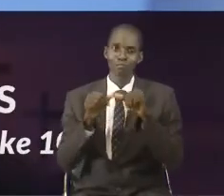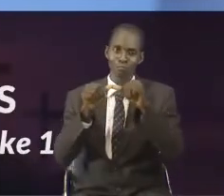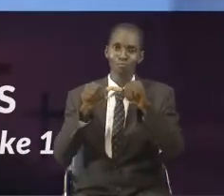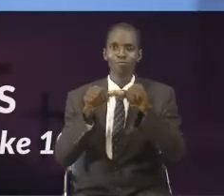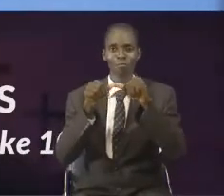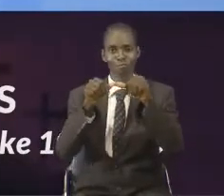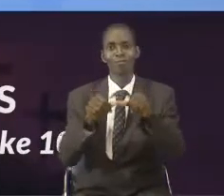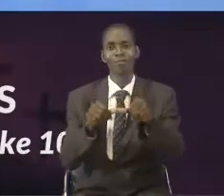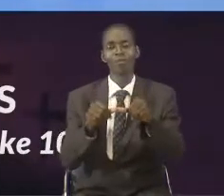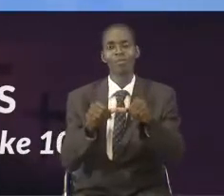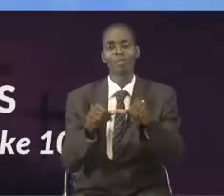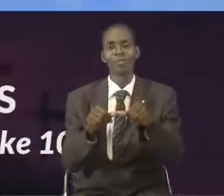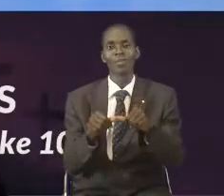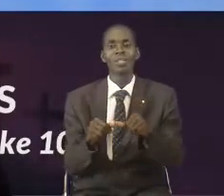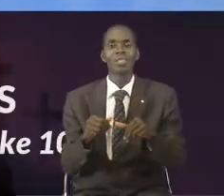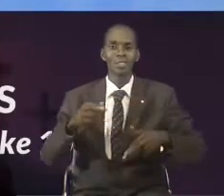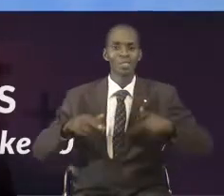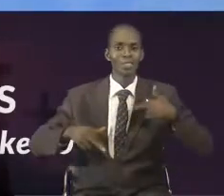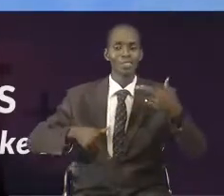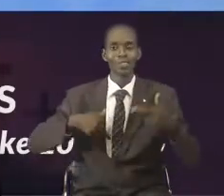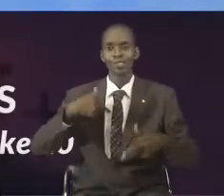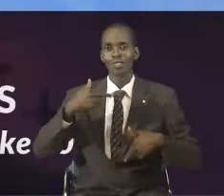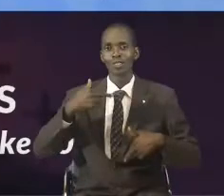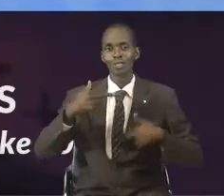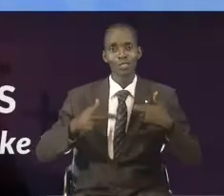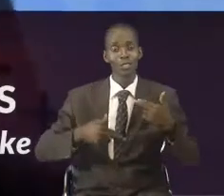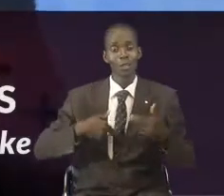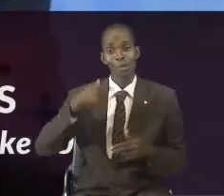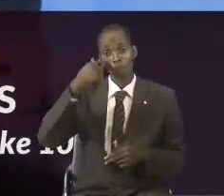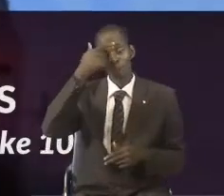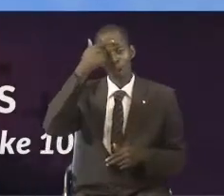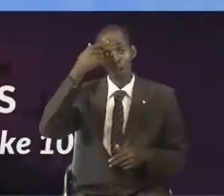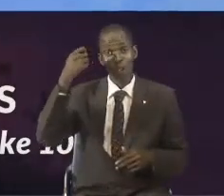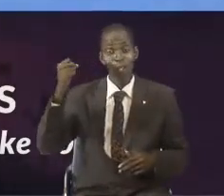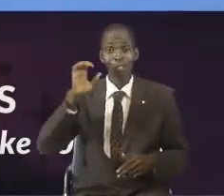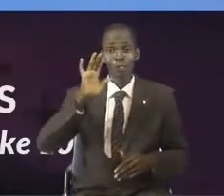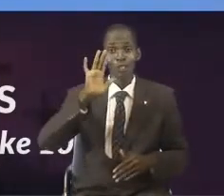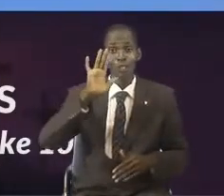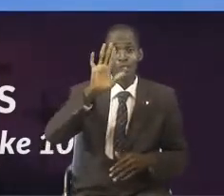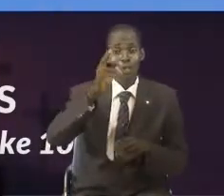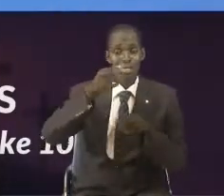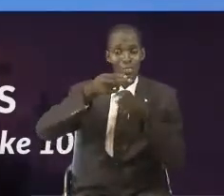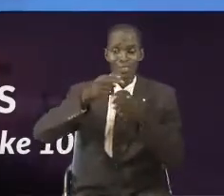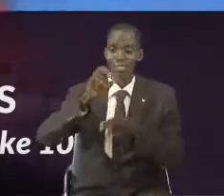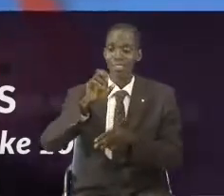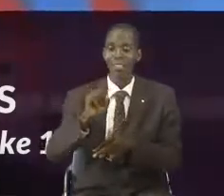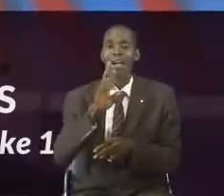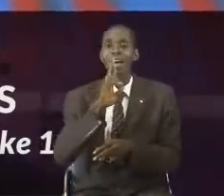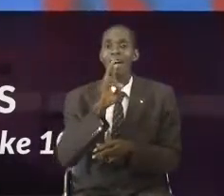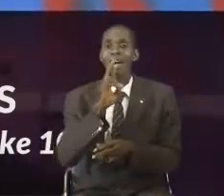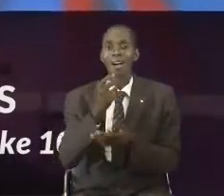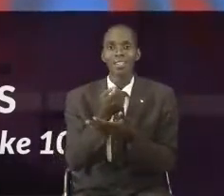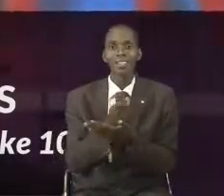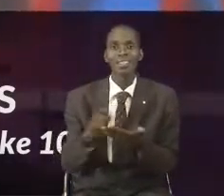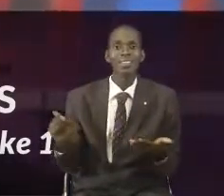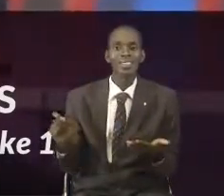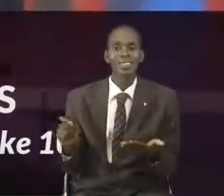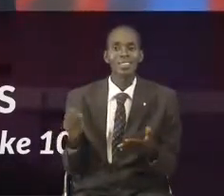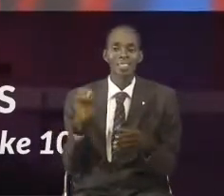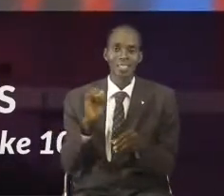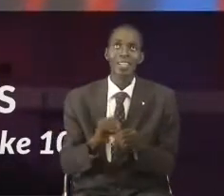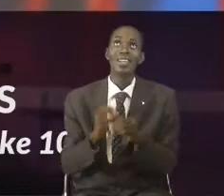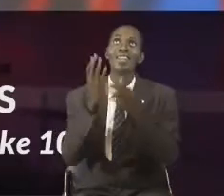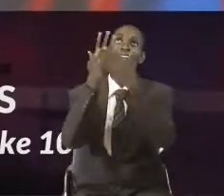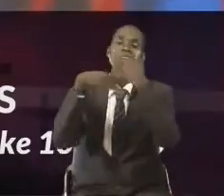stop there. But rather, move on. Rather rejoice because your